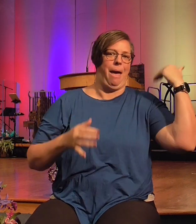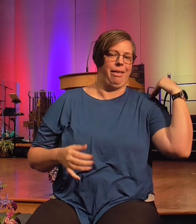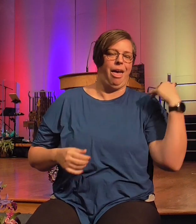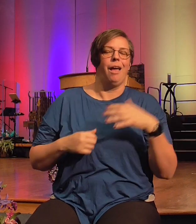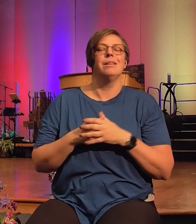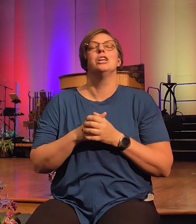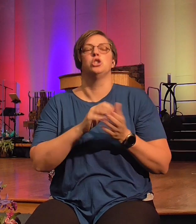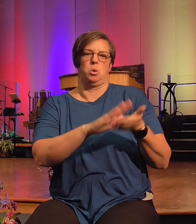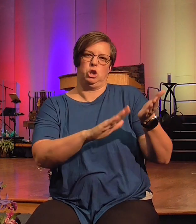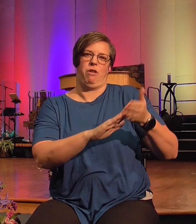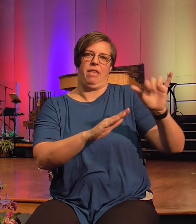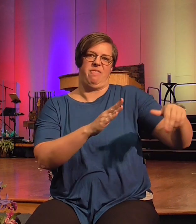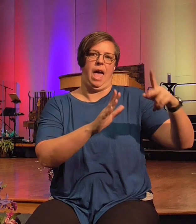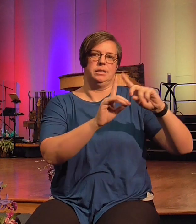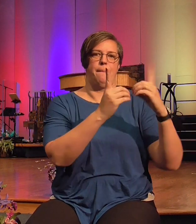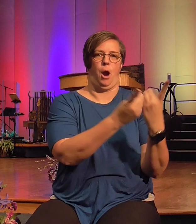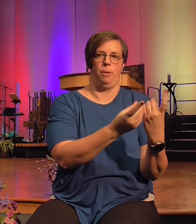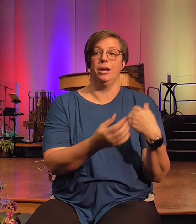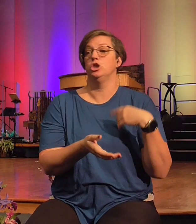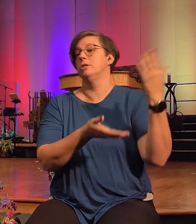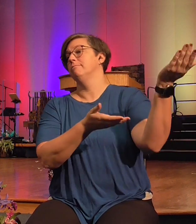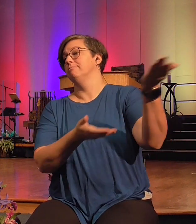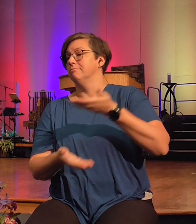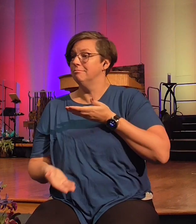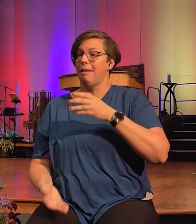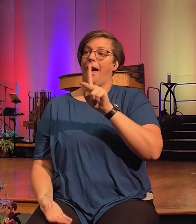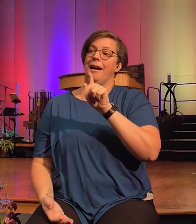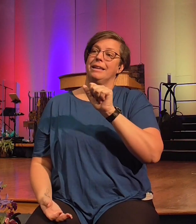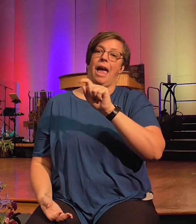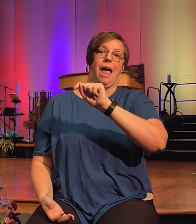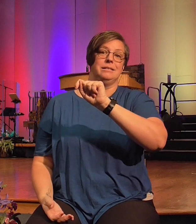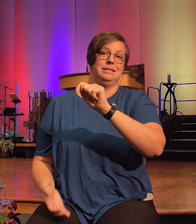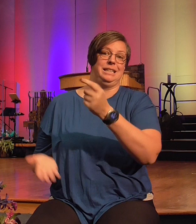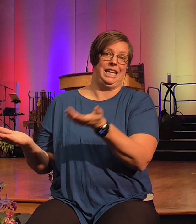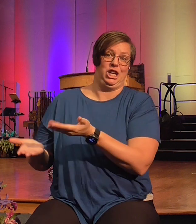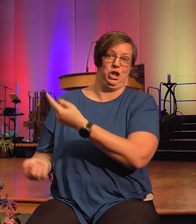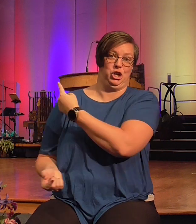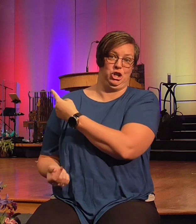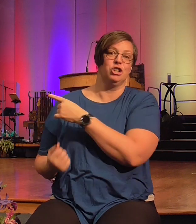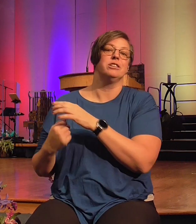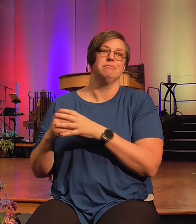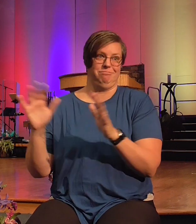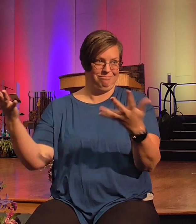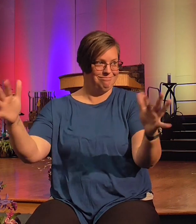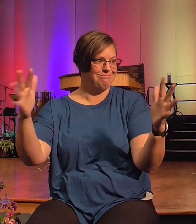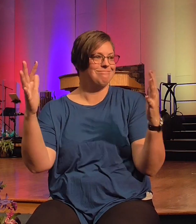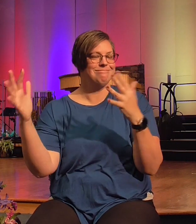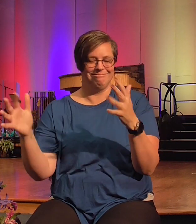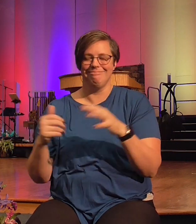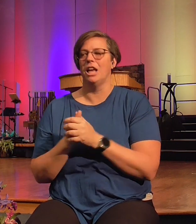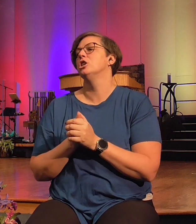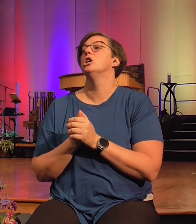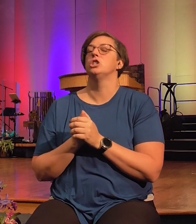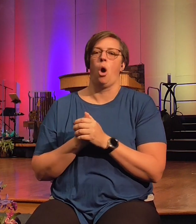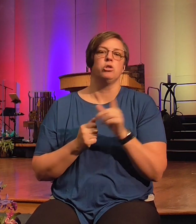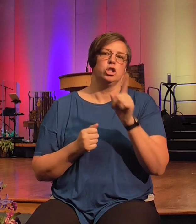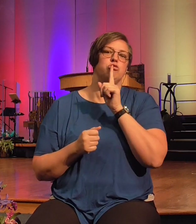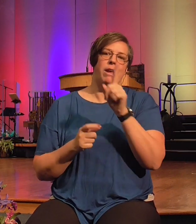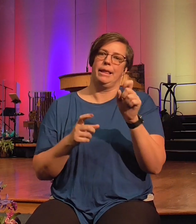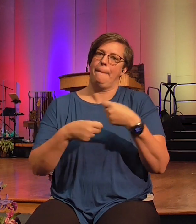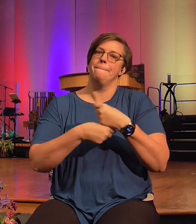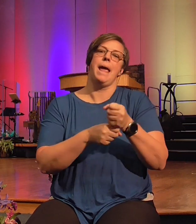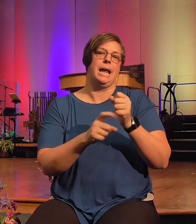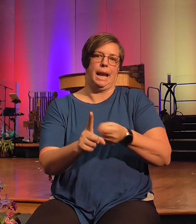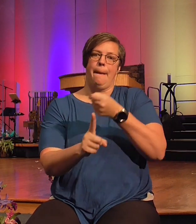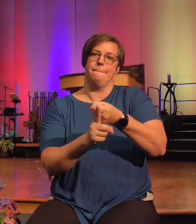department. She is the one who invited Kent Rautenstrauss to be here with us. And so she certainly made an impact